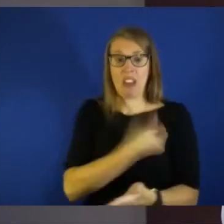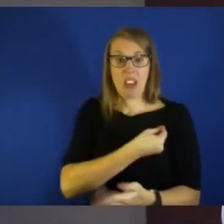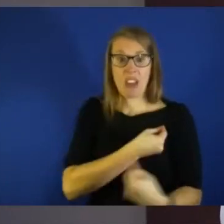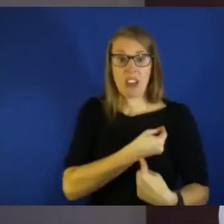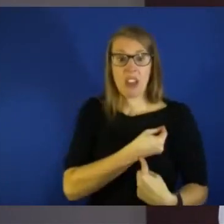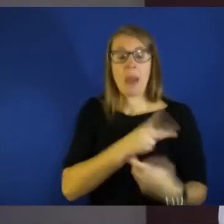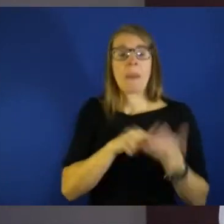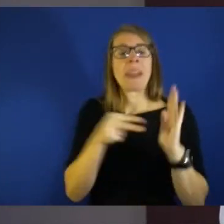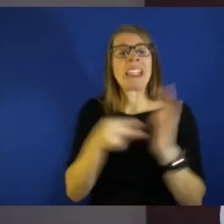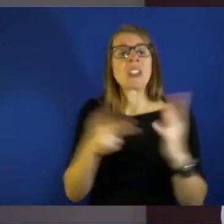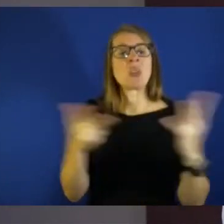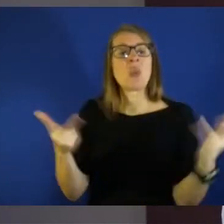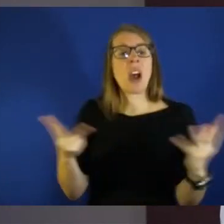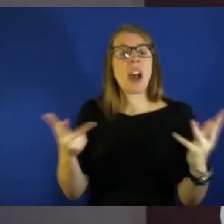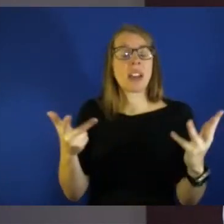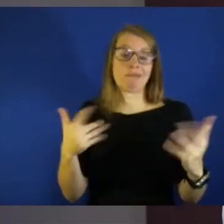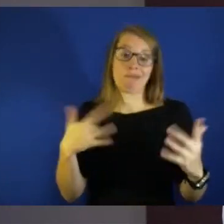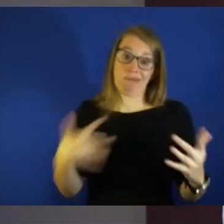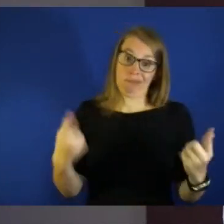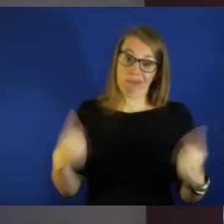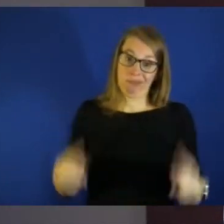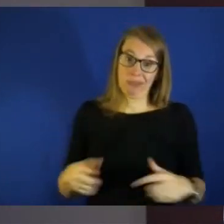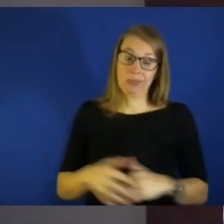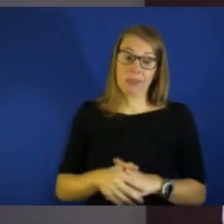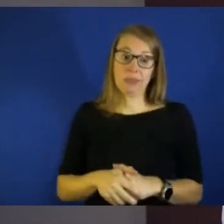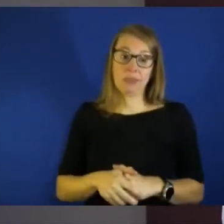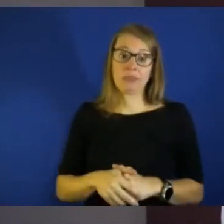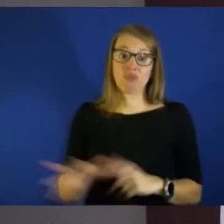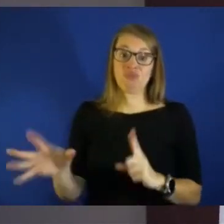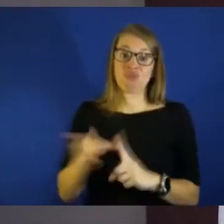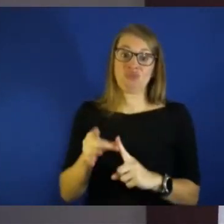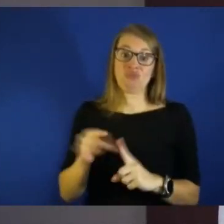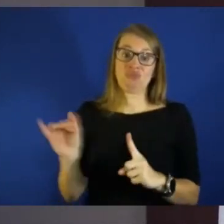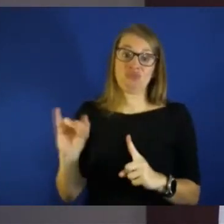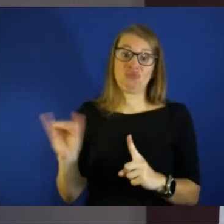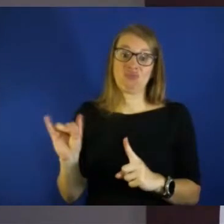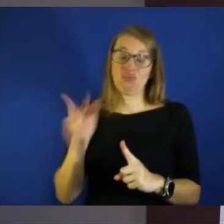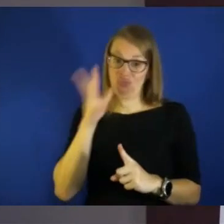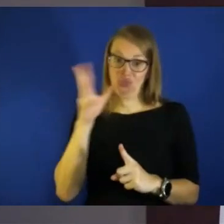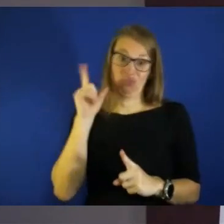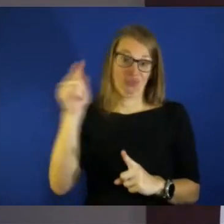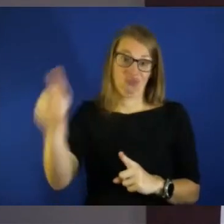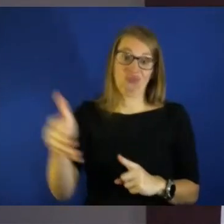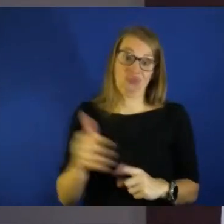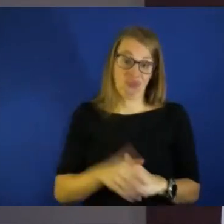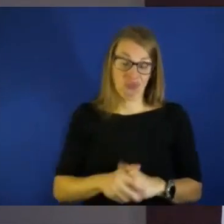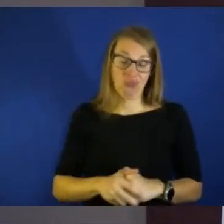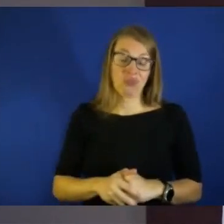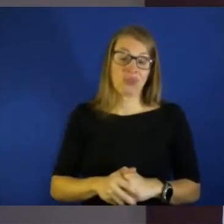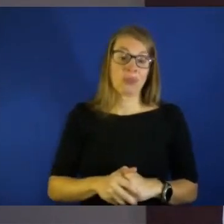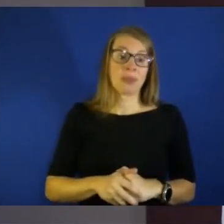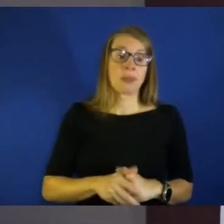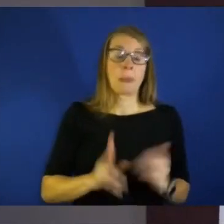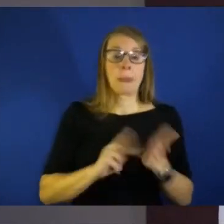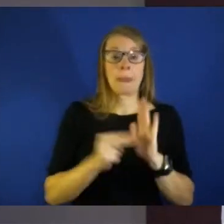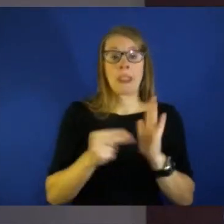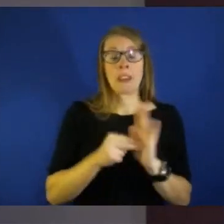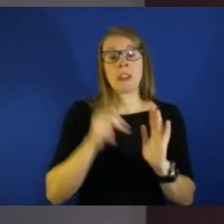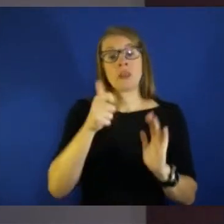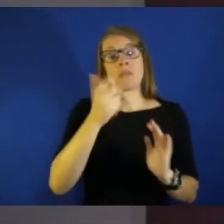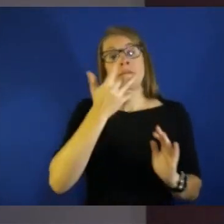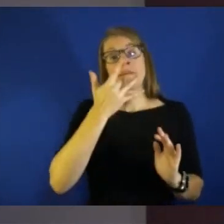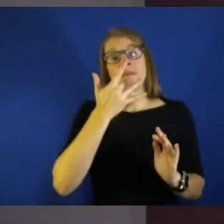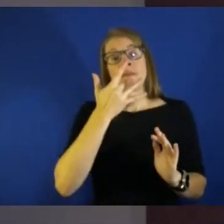up with very likely is getting infected at some point. And so would you rather get